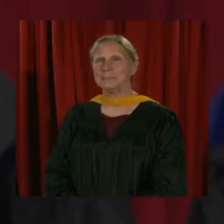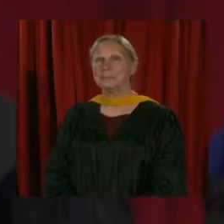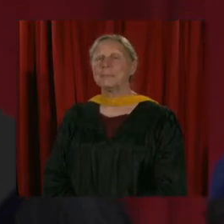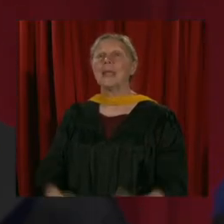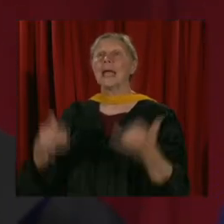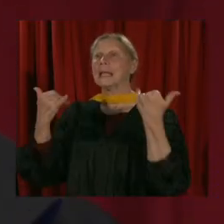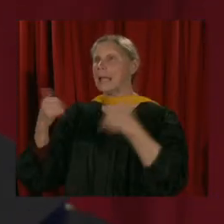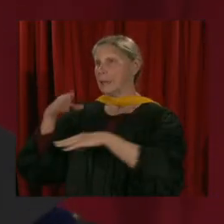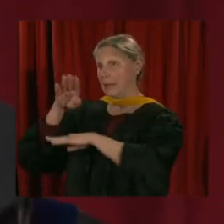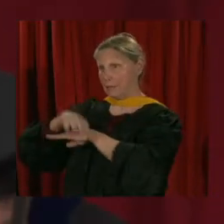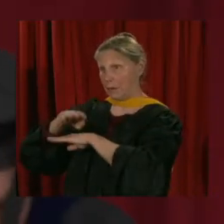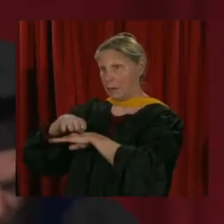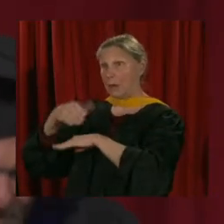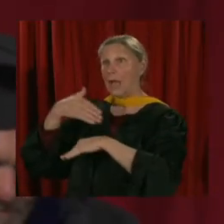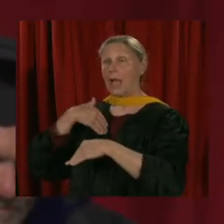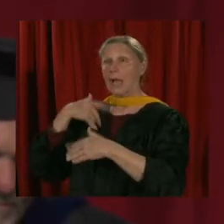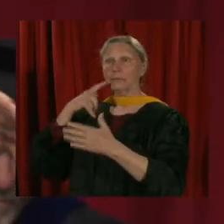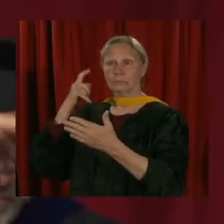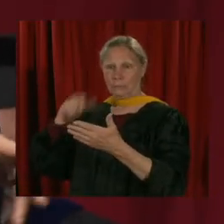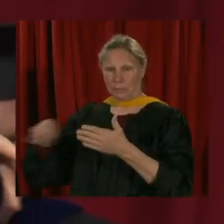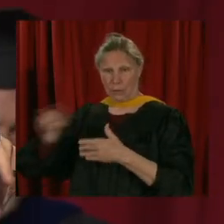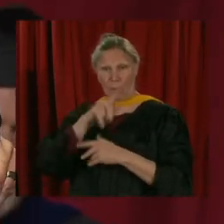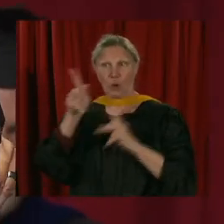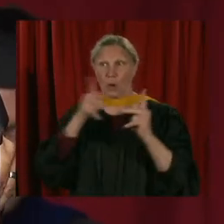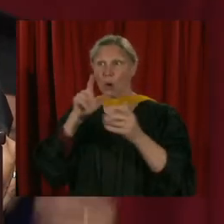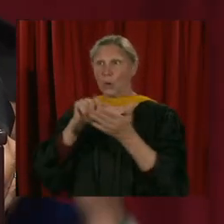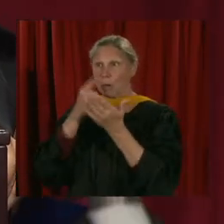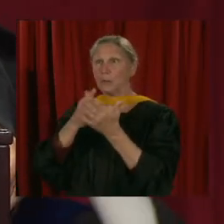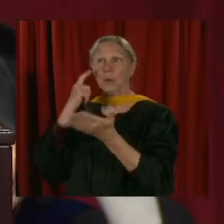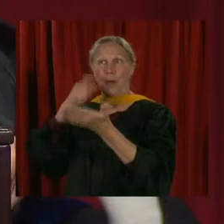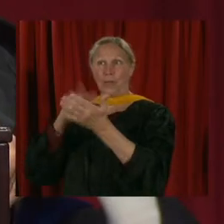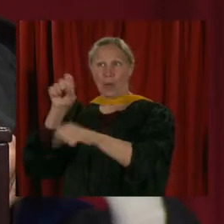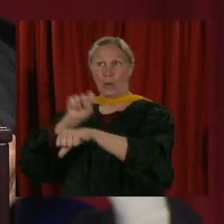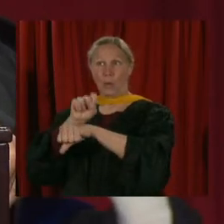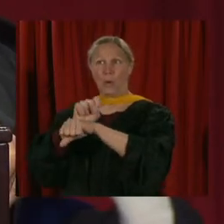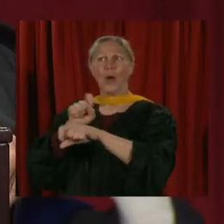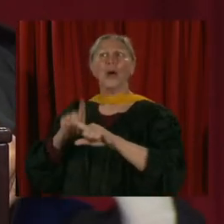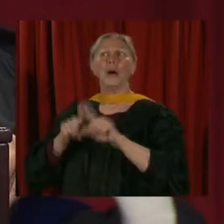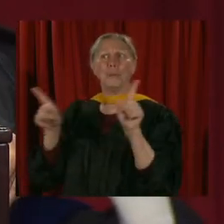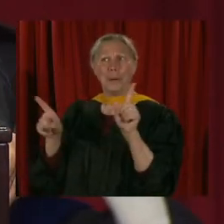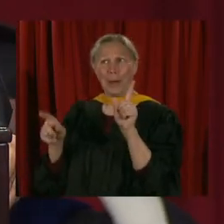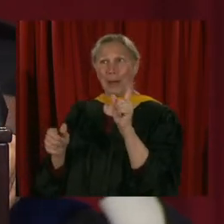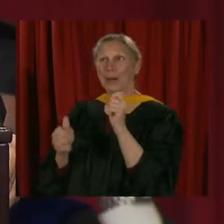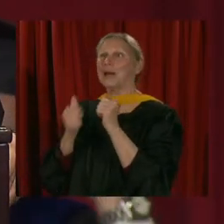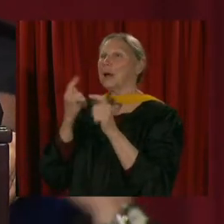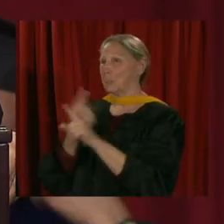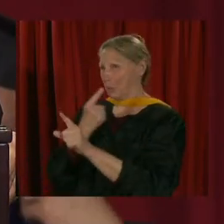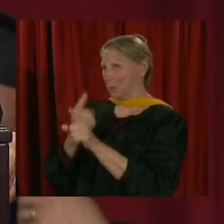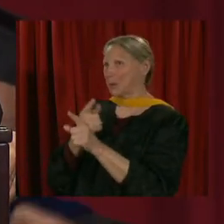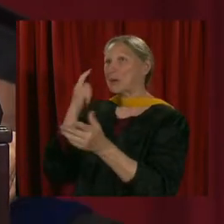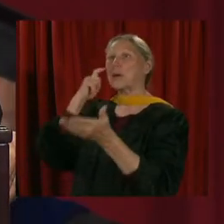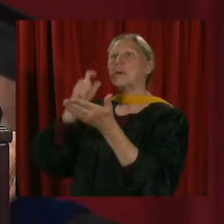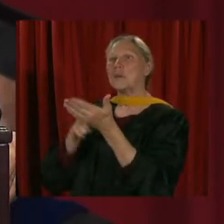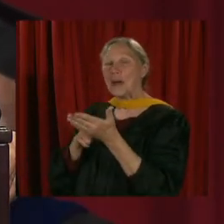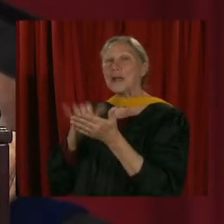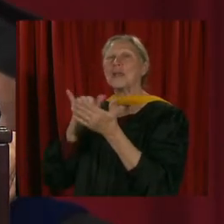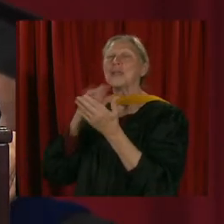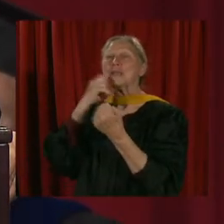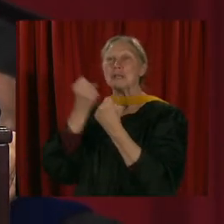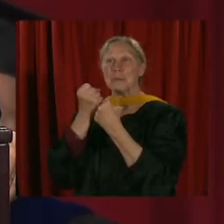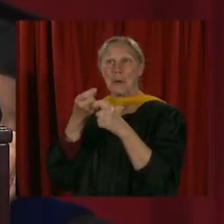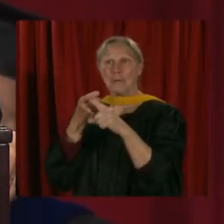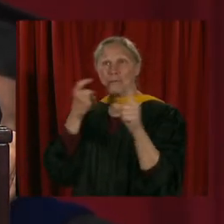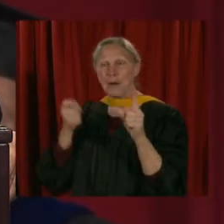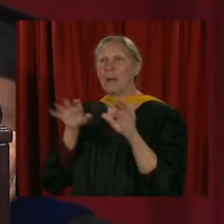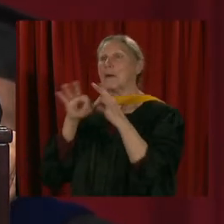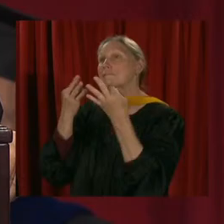Now, this afternoon, we have acknowledged the hard work and achievements of our graduates. But it is more than appropriate to acknowledge the indispensable support they've